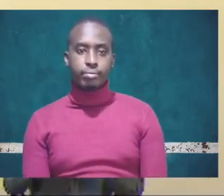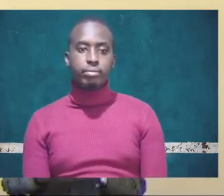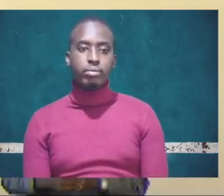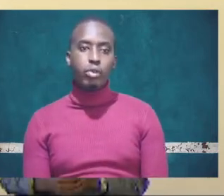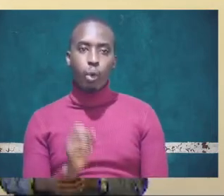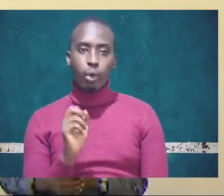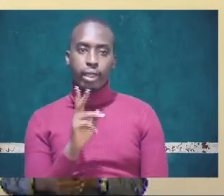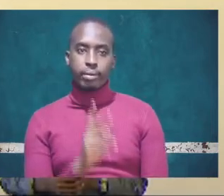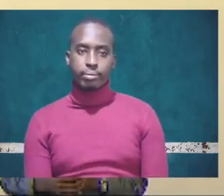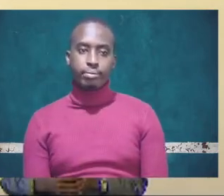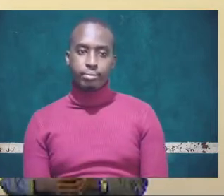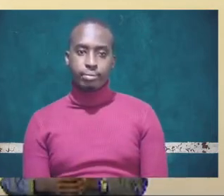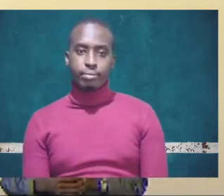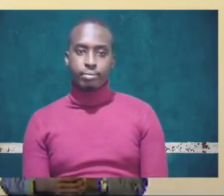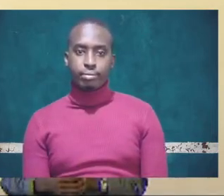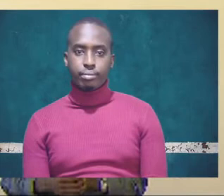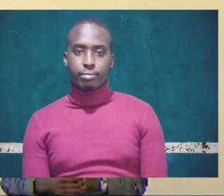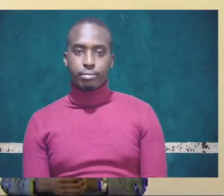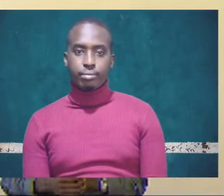All right.